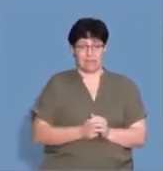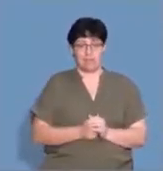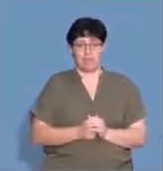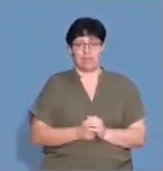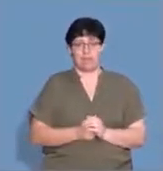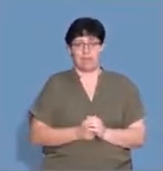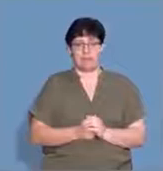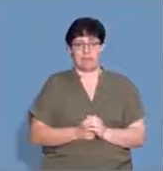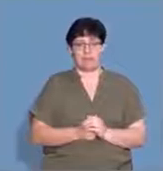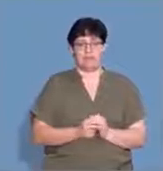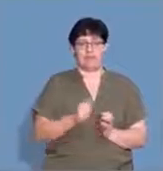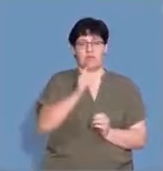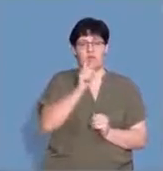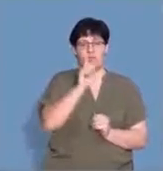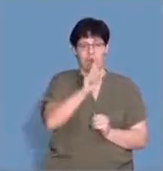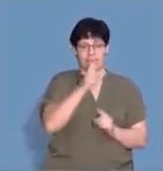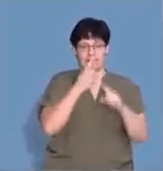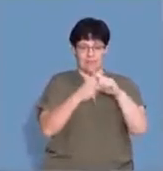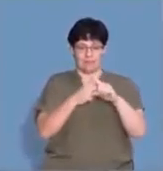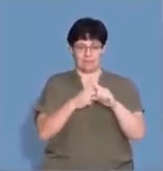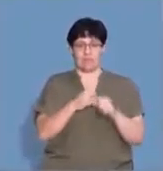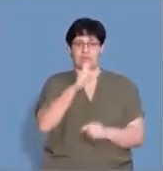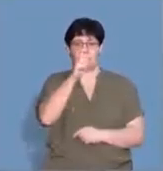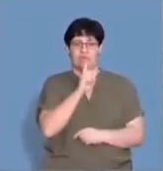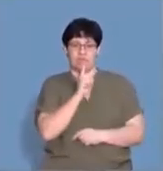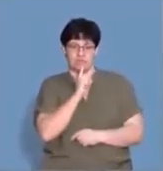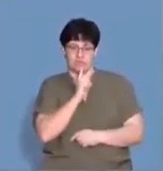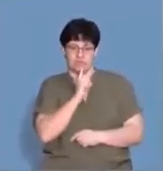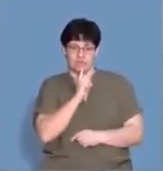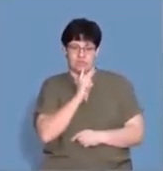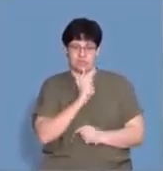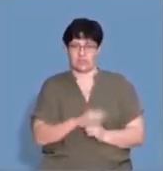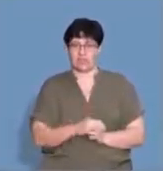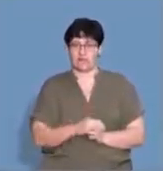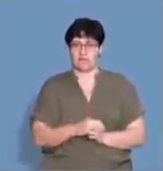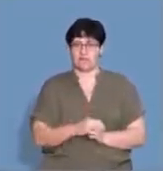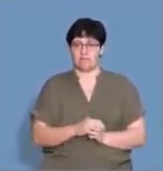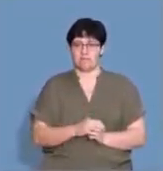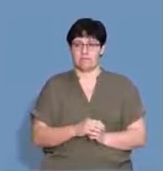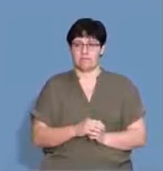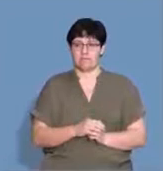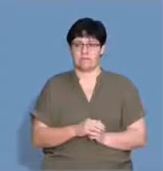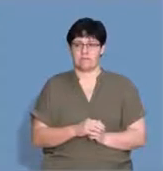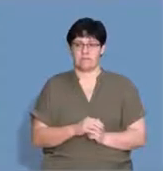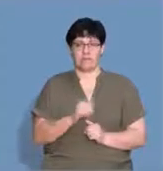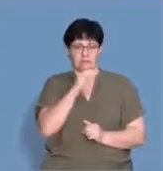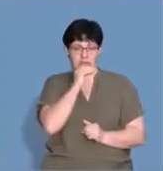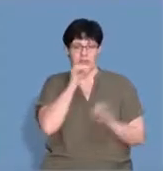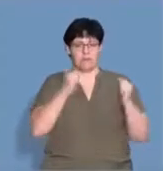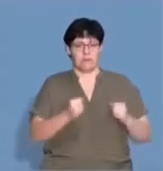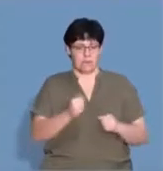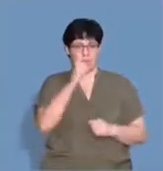income is 1 times 1,000, or 1,000 times 1, which is 1,000.